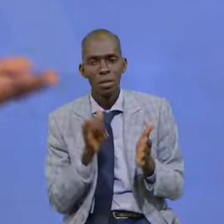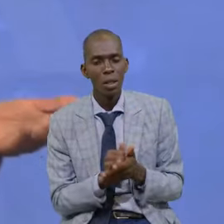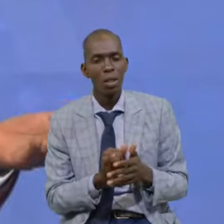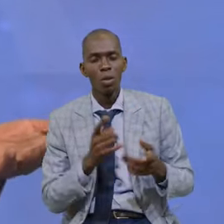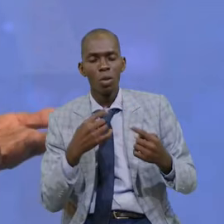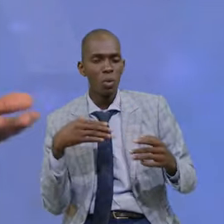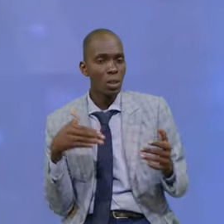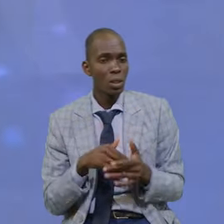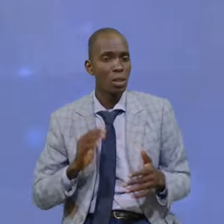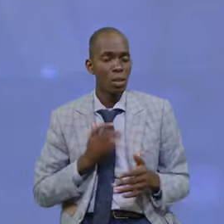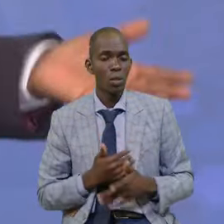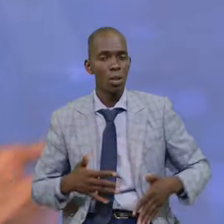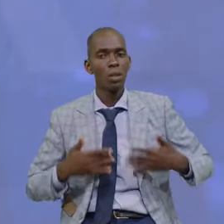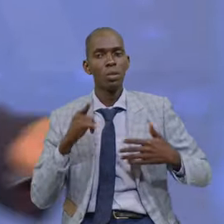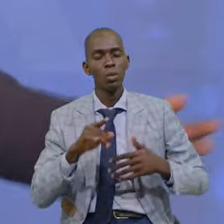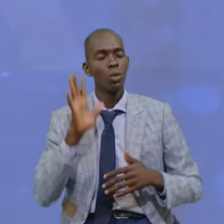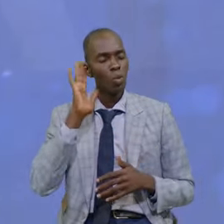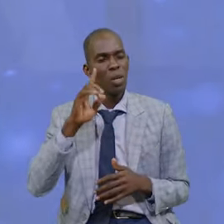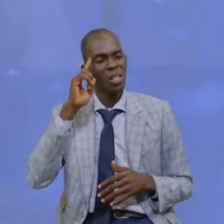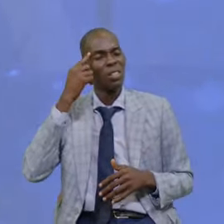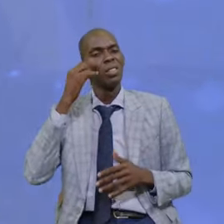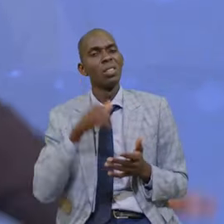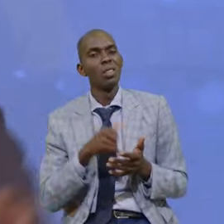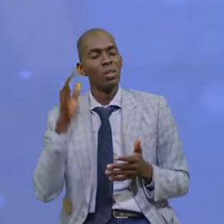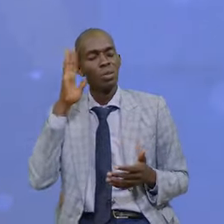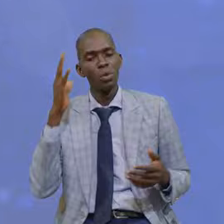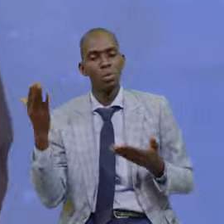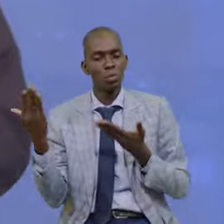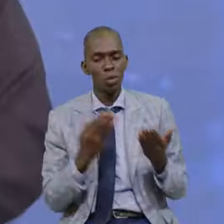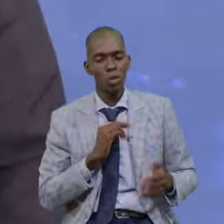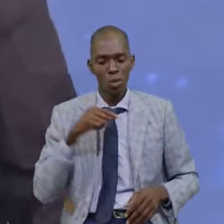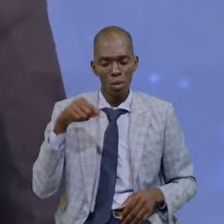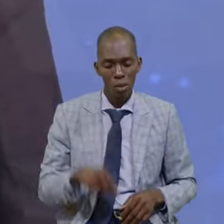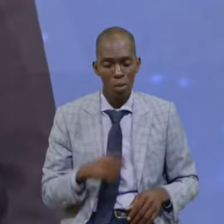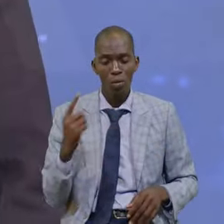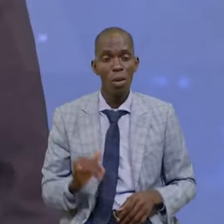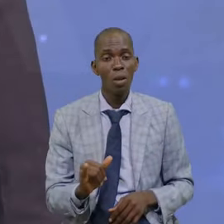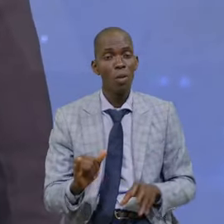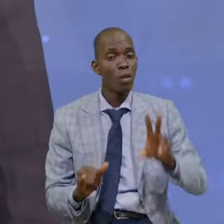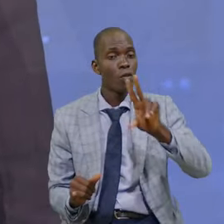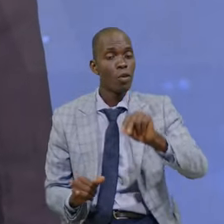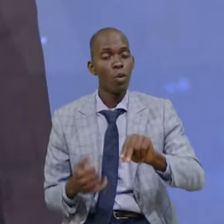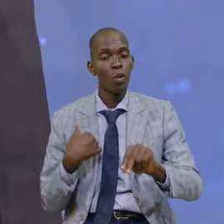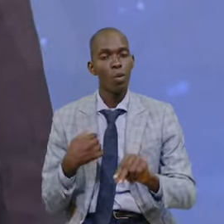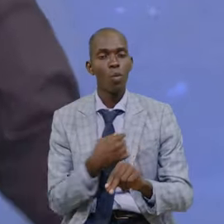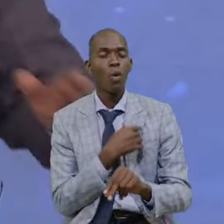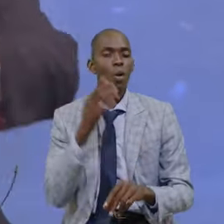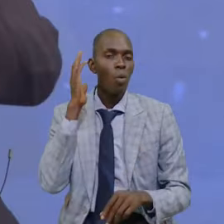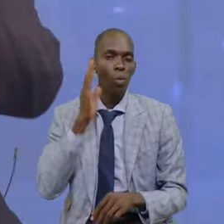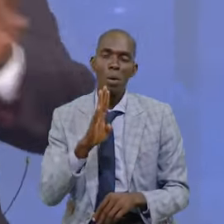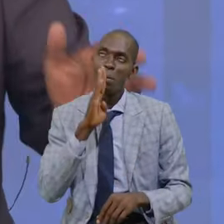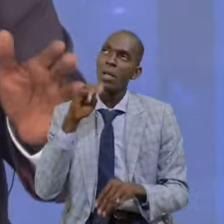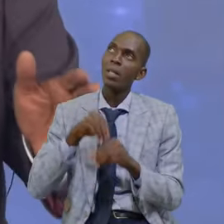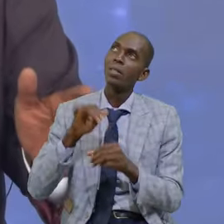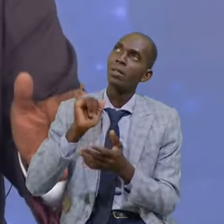lives, you will think that they'll blow us now, we remain down there forever. But no, we will be in that